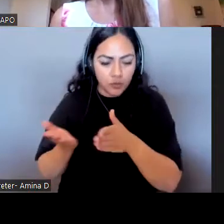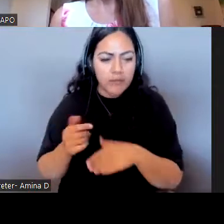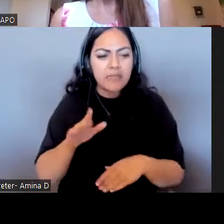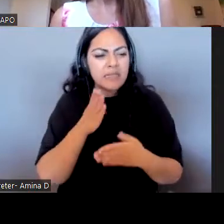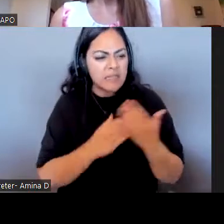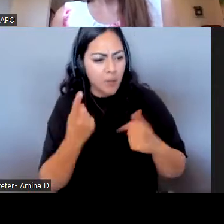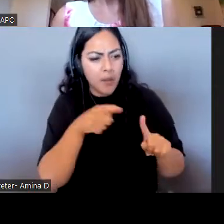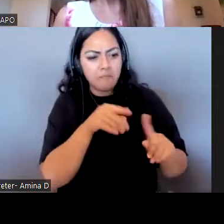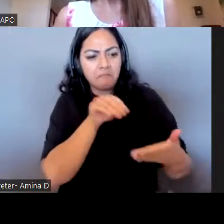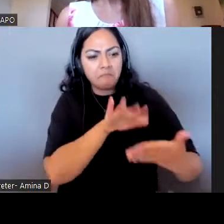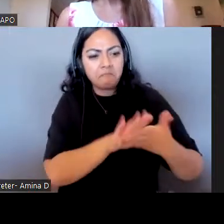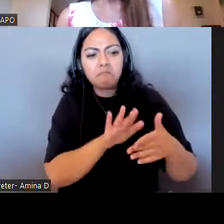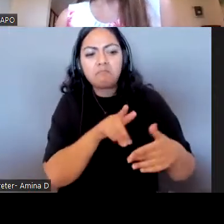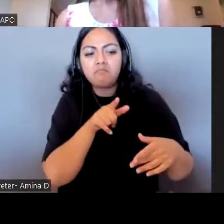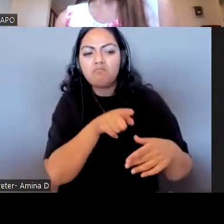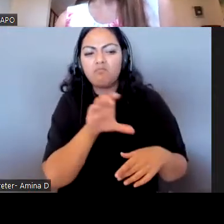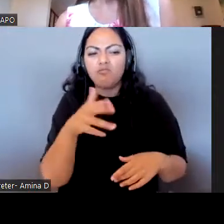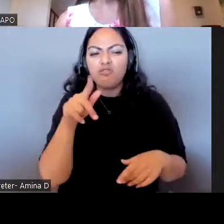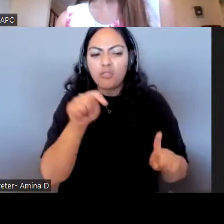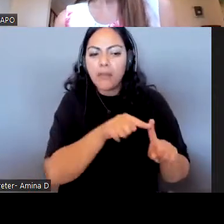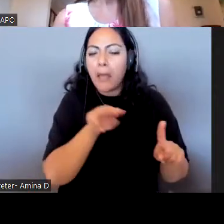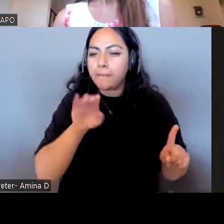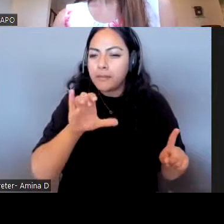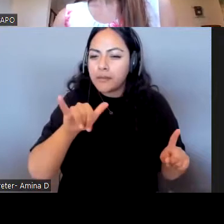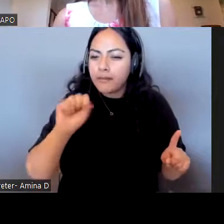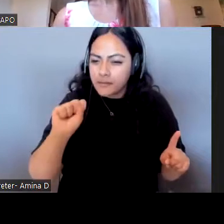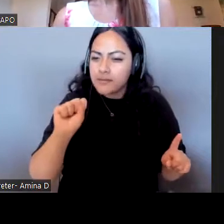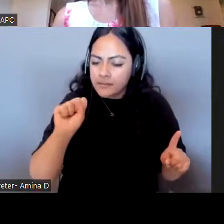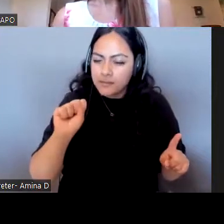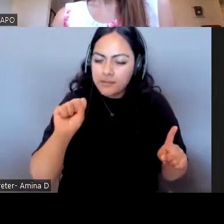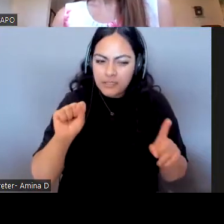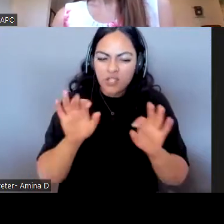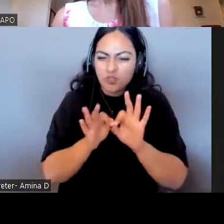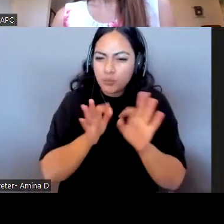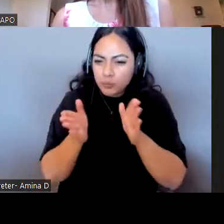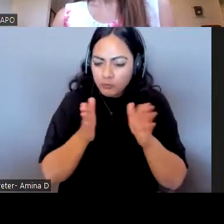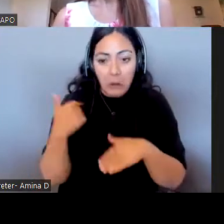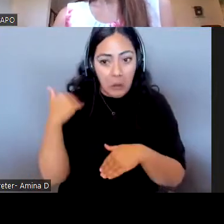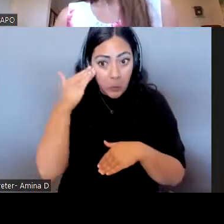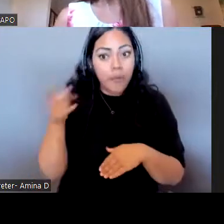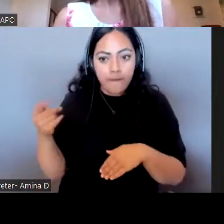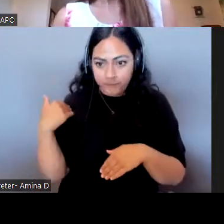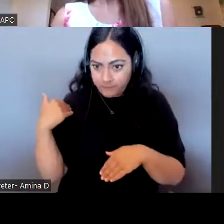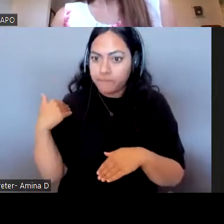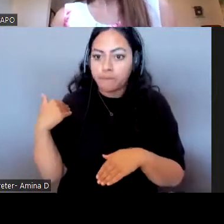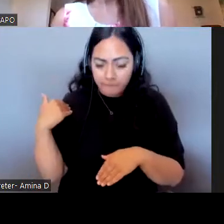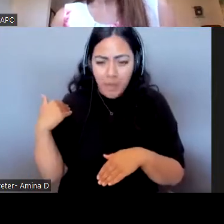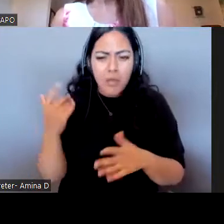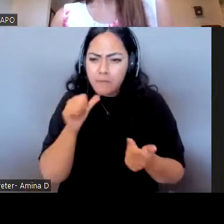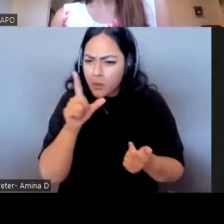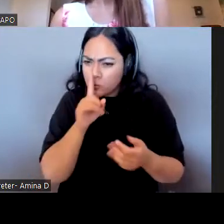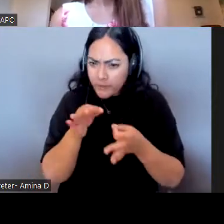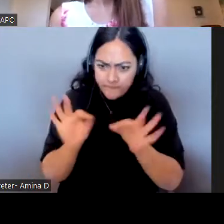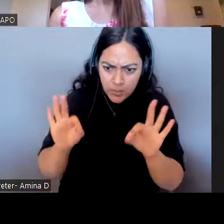it's immigrant services. We've used them in the past for other things that we've done. So I know that they do that. And I'm not sure if it's free or not,